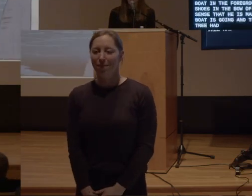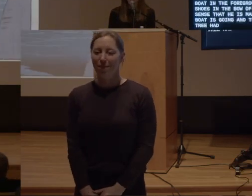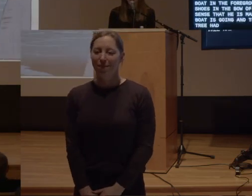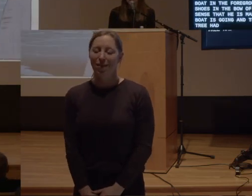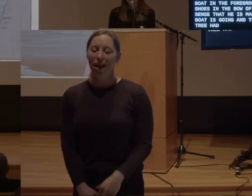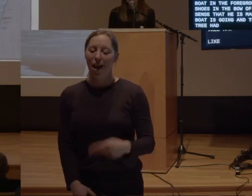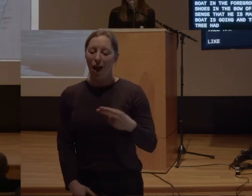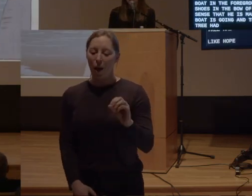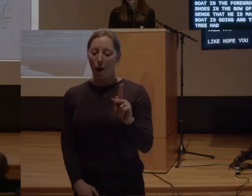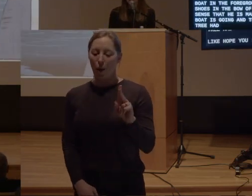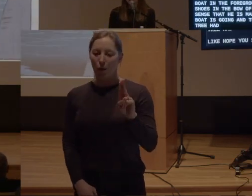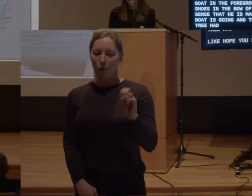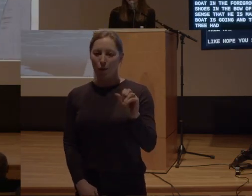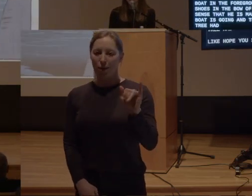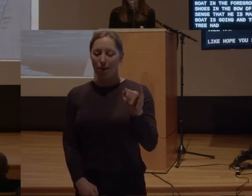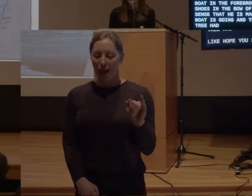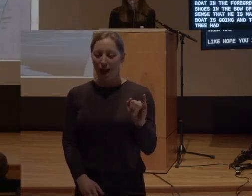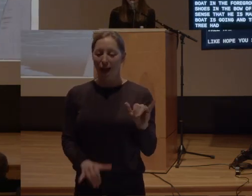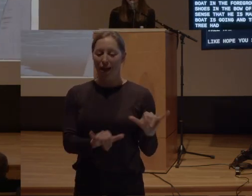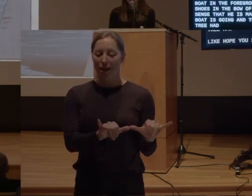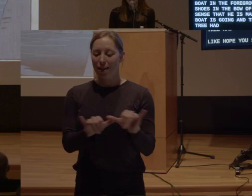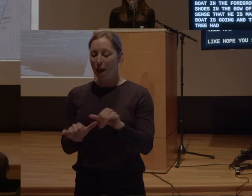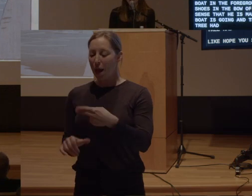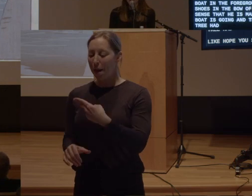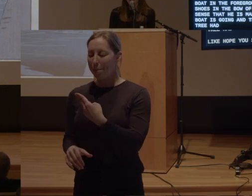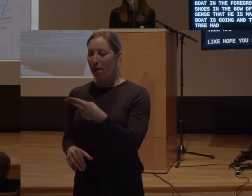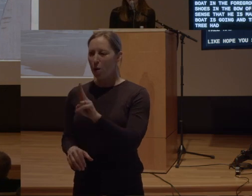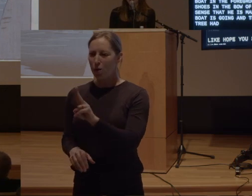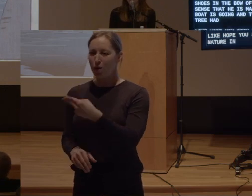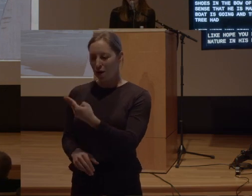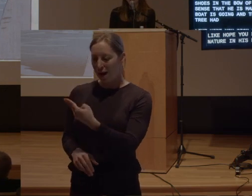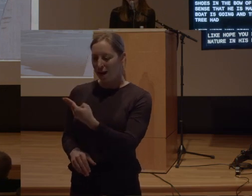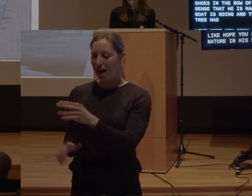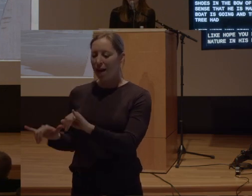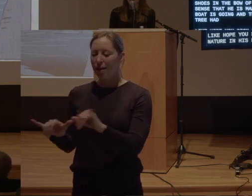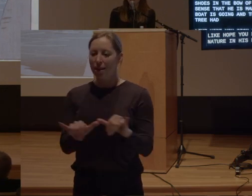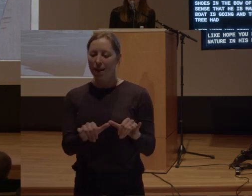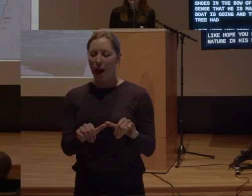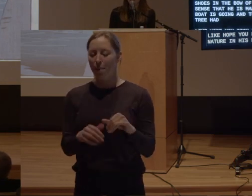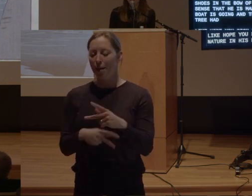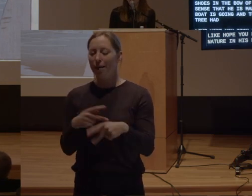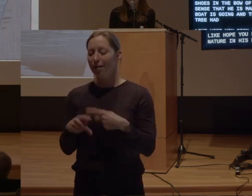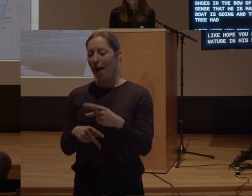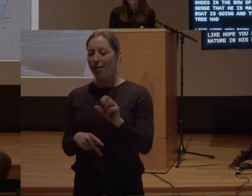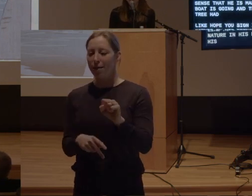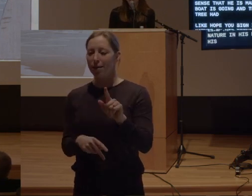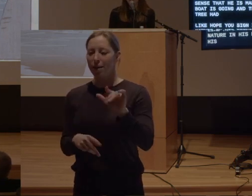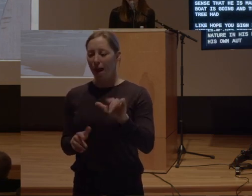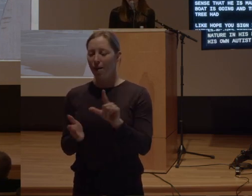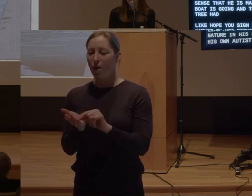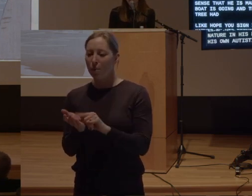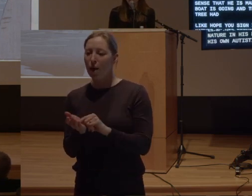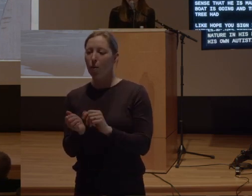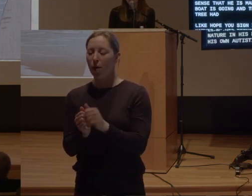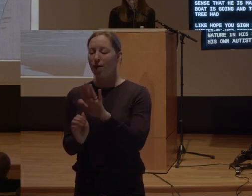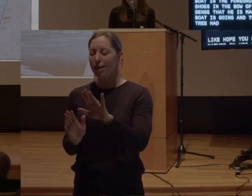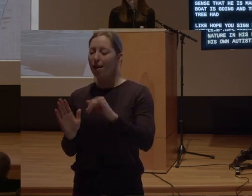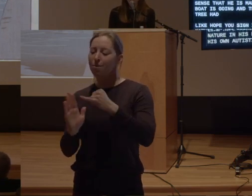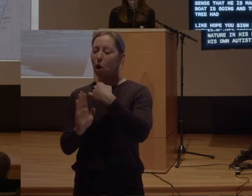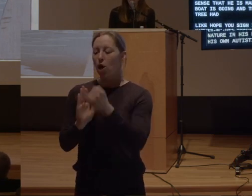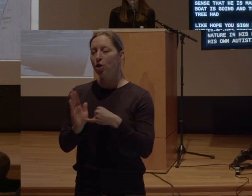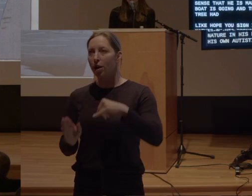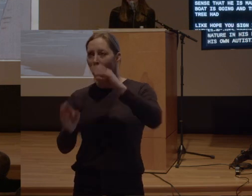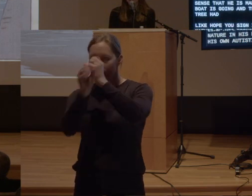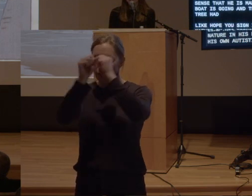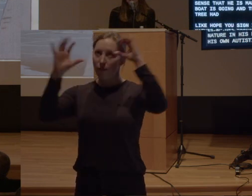Like Hokusai, Hiroshige doesn't merely reflect nature in his prints, but shapes it according to his own artistic vision. In